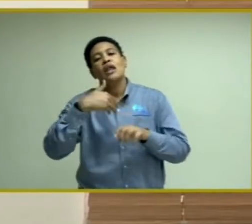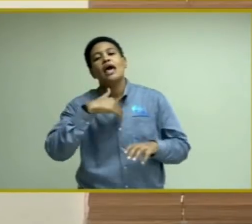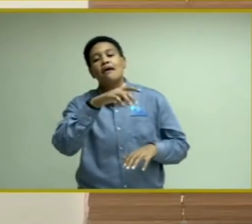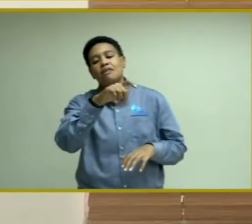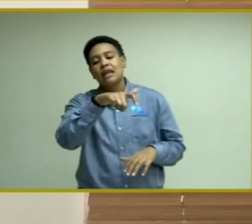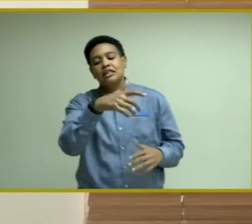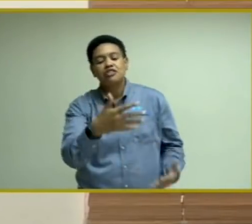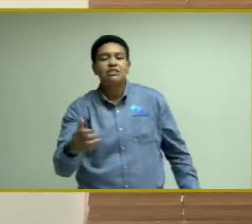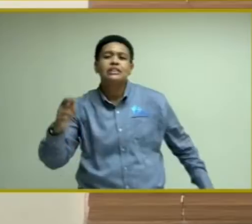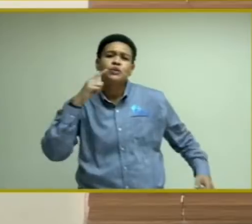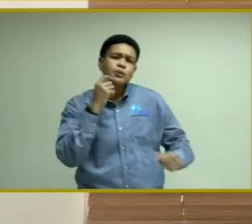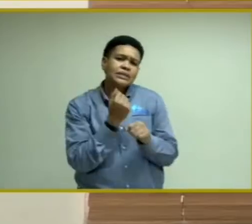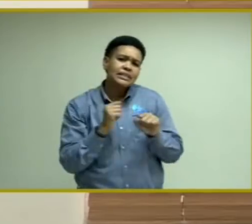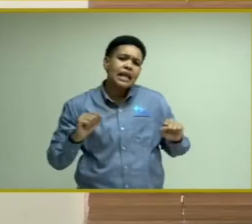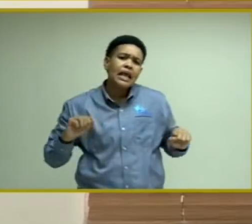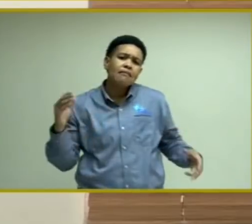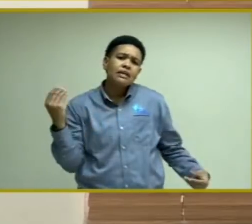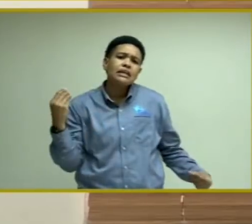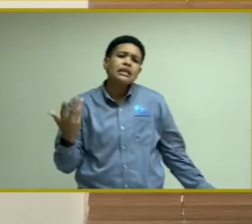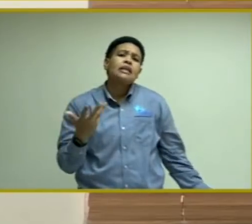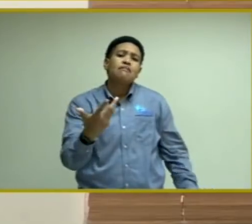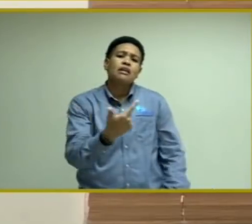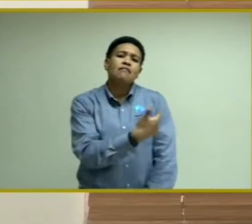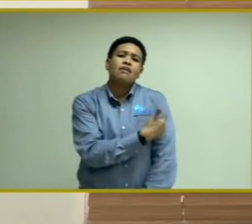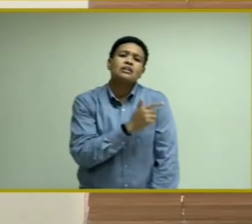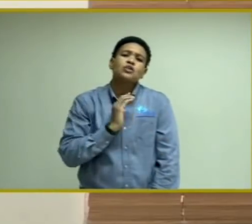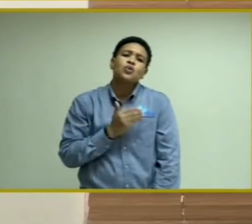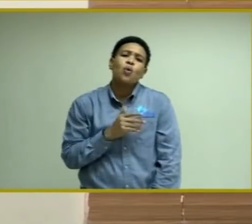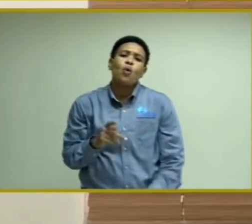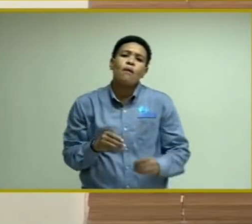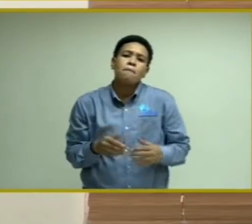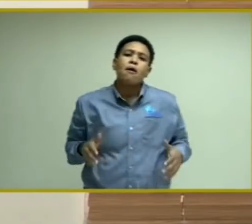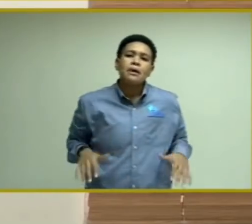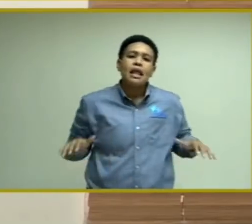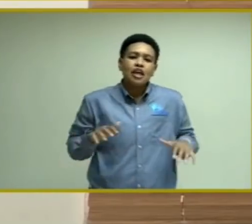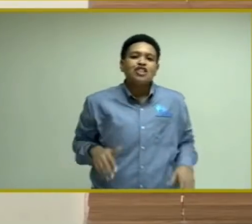necessary things to safely deliver the vaccine to our population.